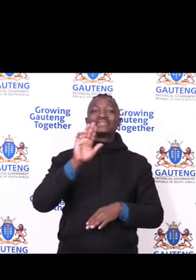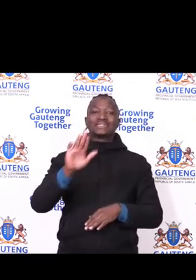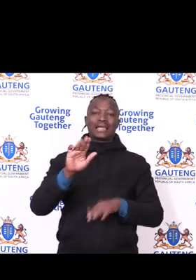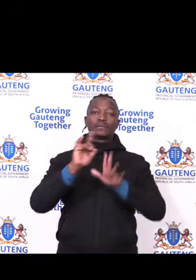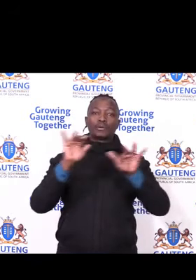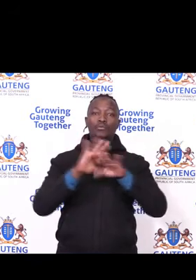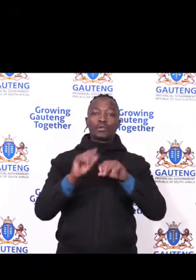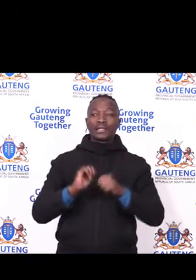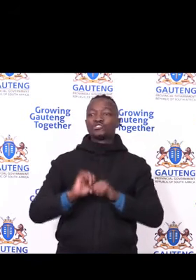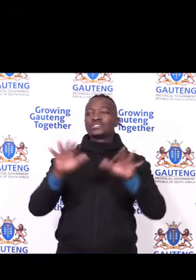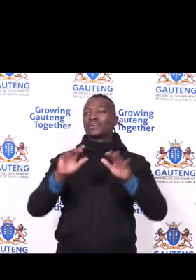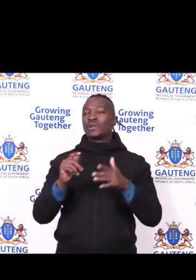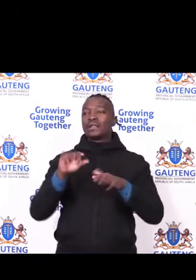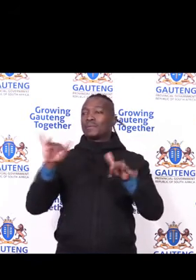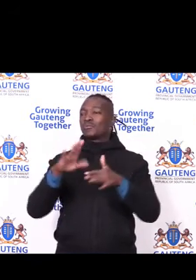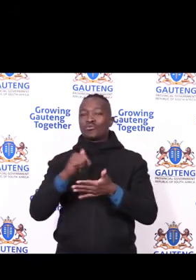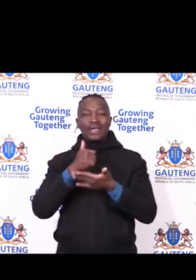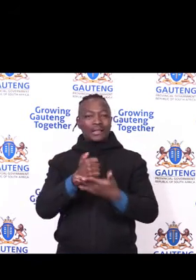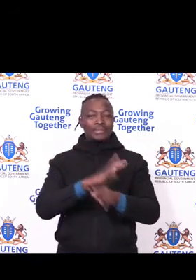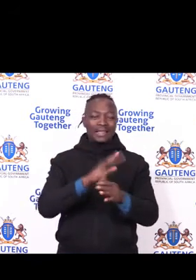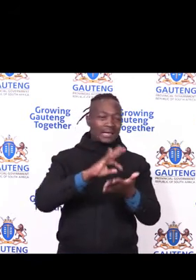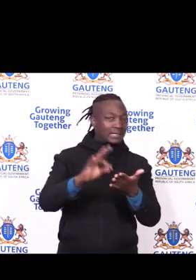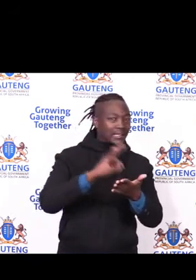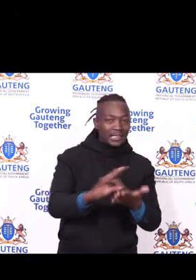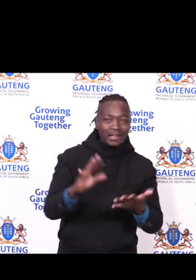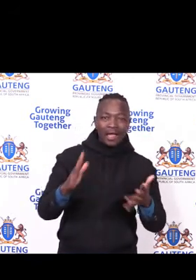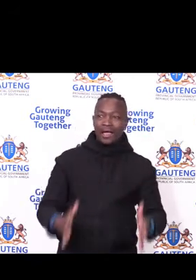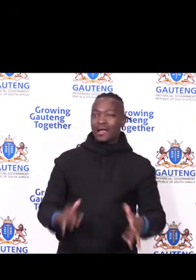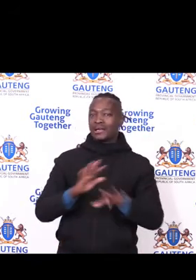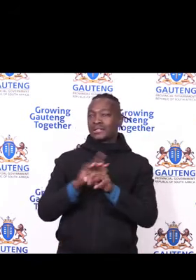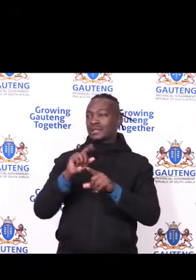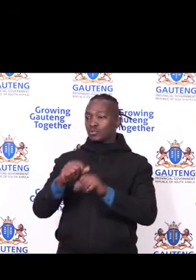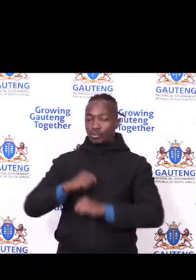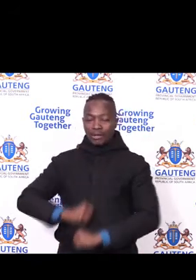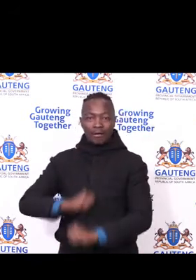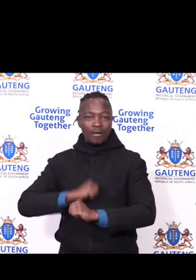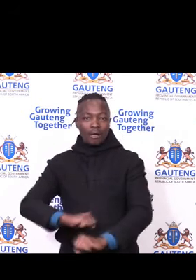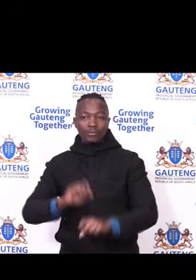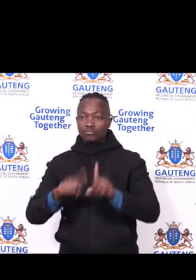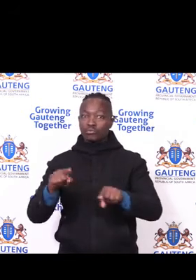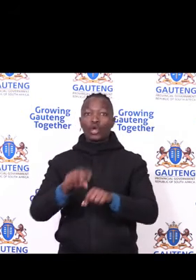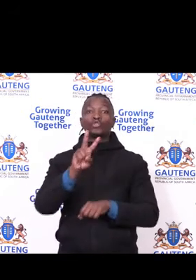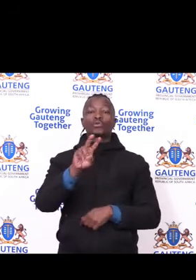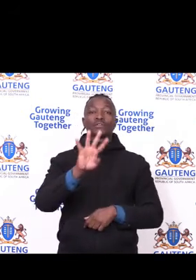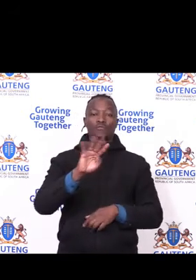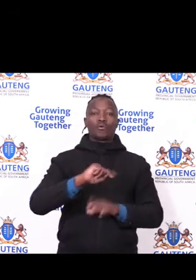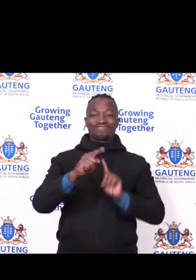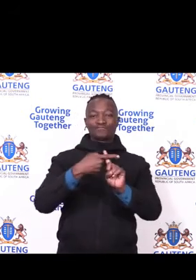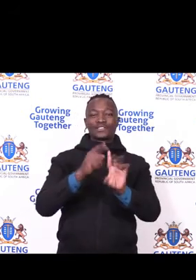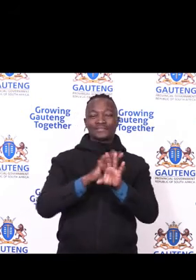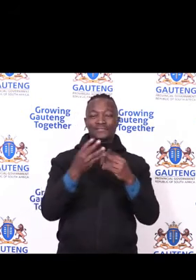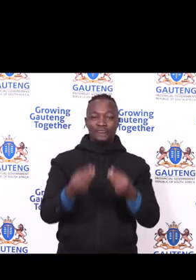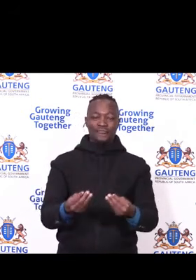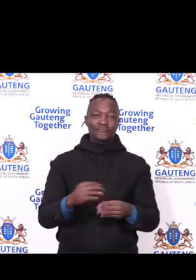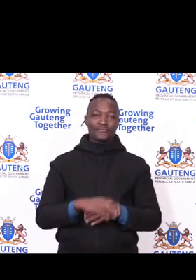general assistant staff, these are the people that are cleaning the classrooms, that are doing our gardening. We've got 44 people that tested positive.